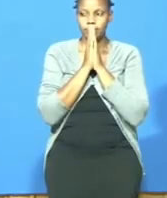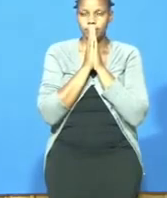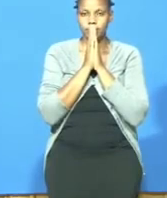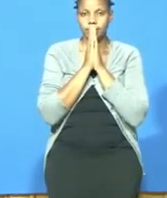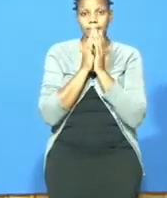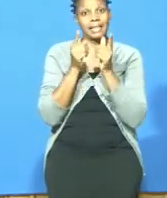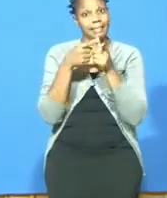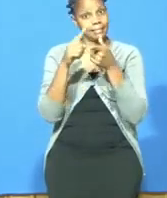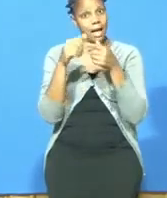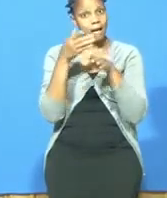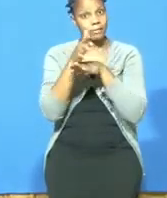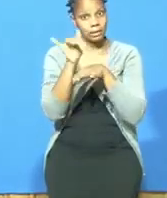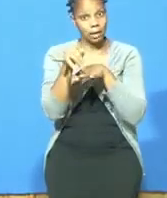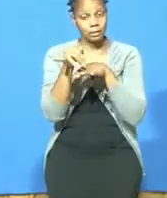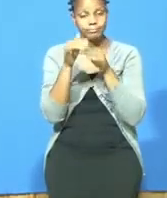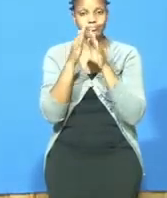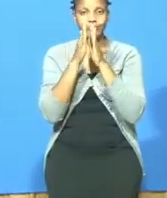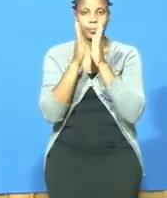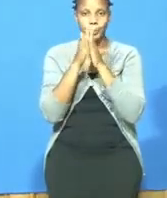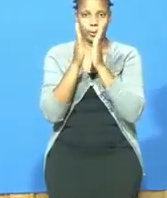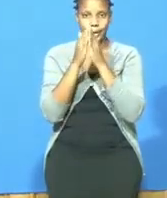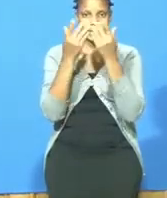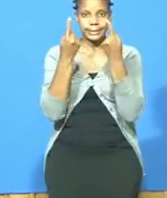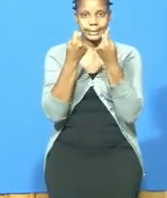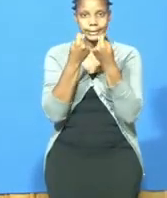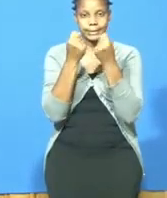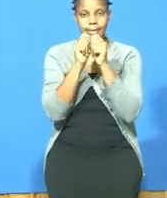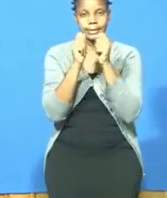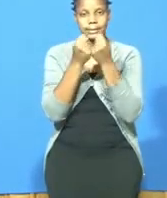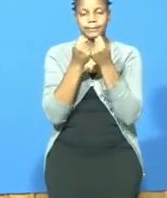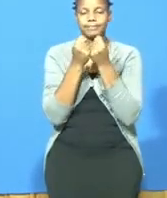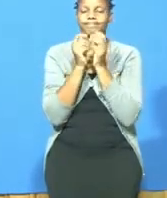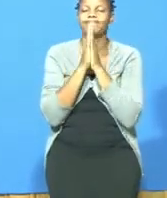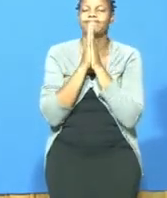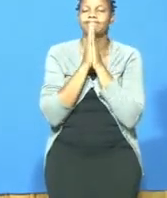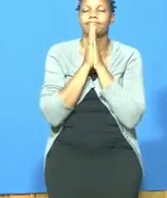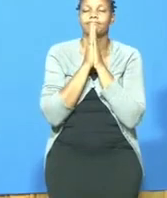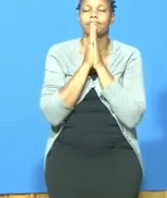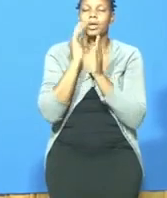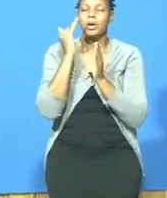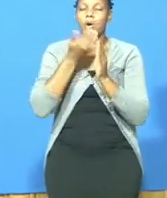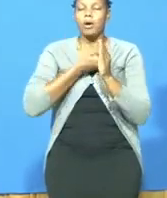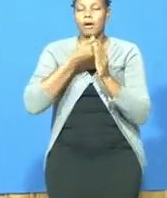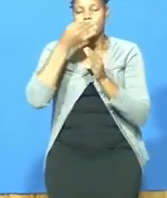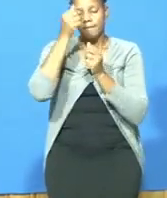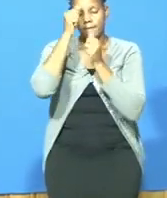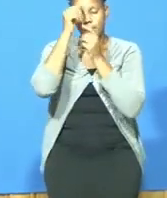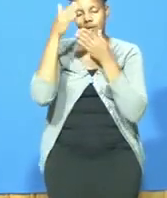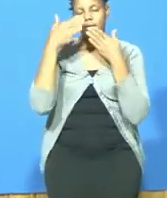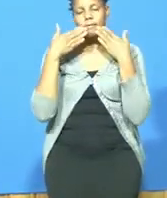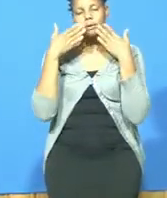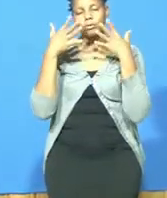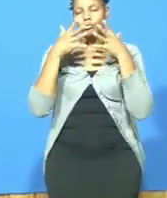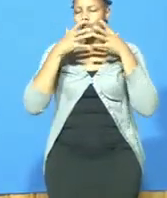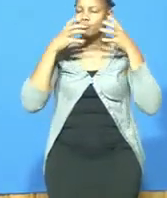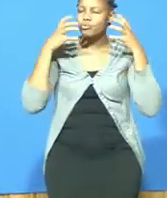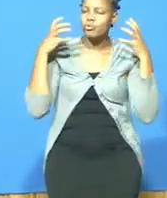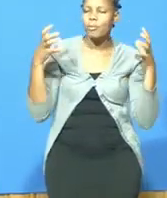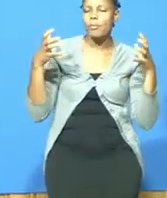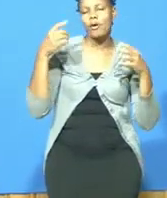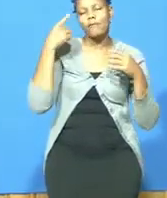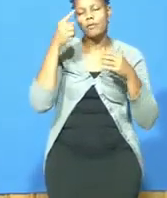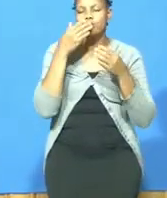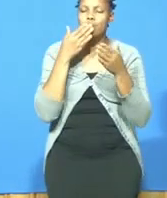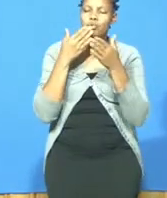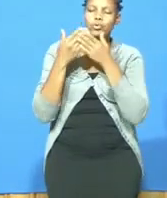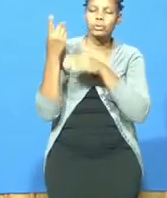praise team. Bow your heads with me as we pray. Our Father, thank you so much for the